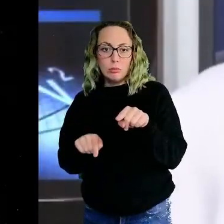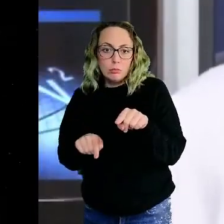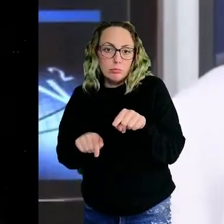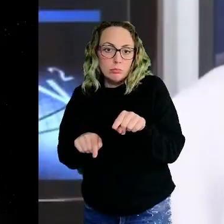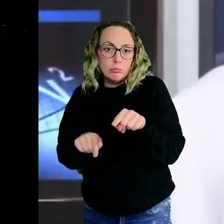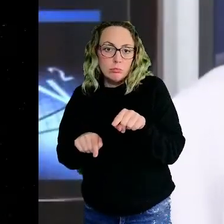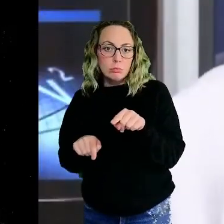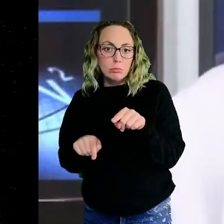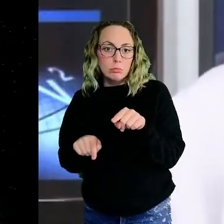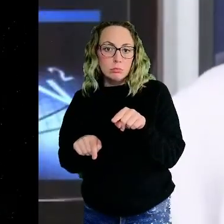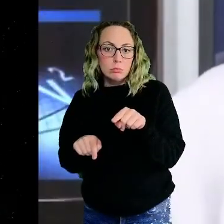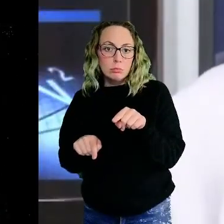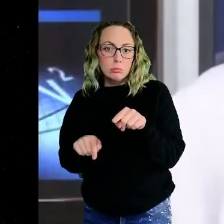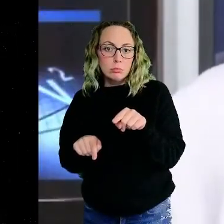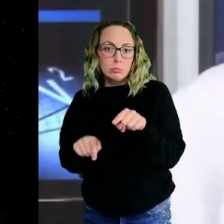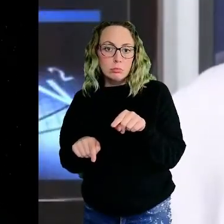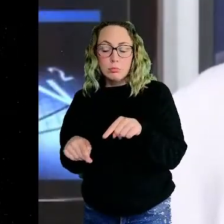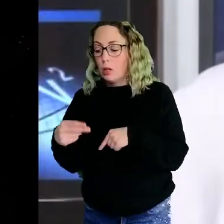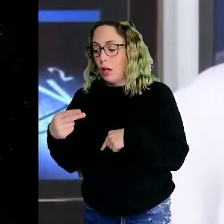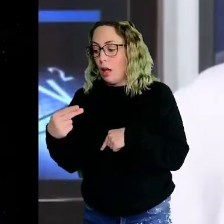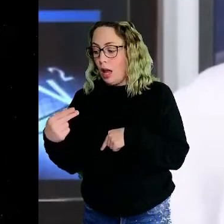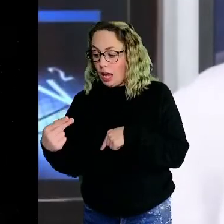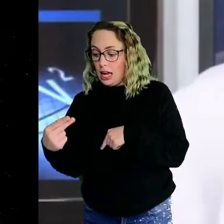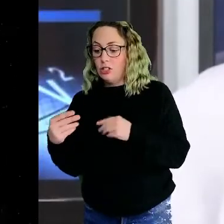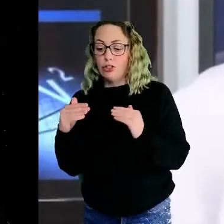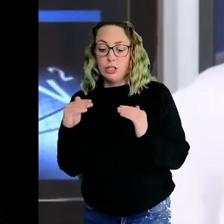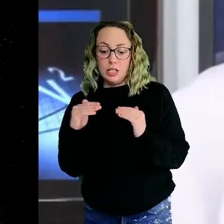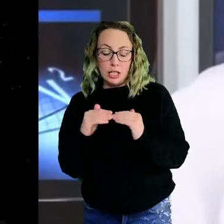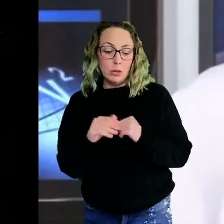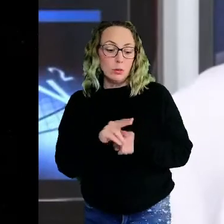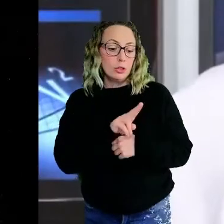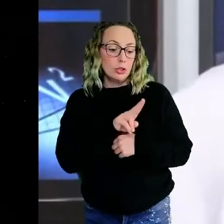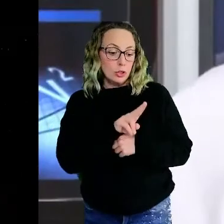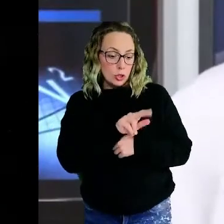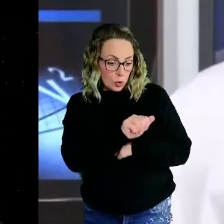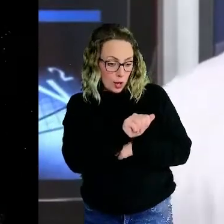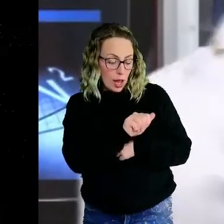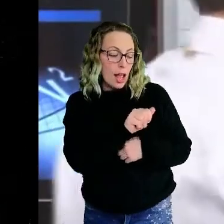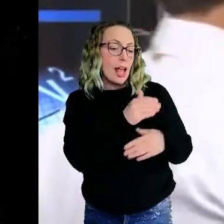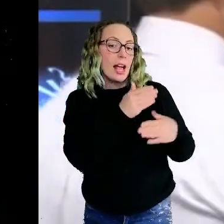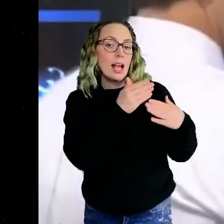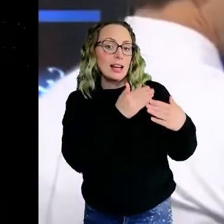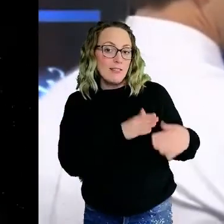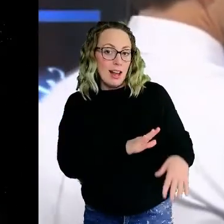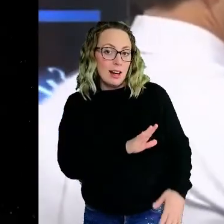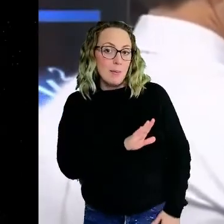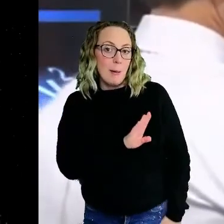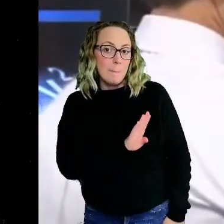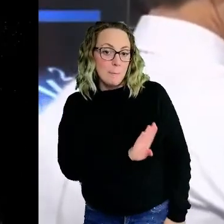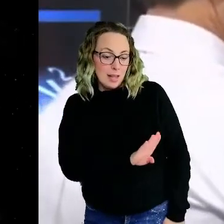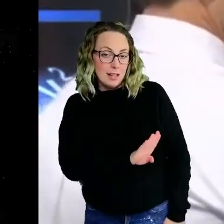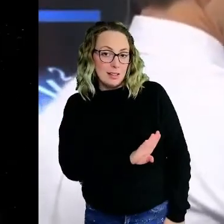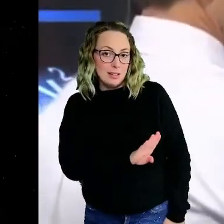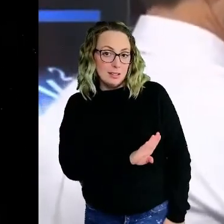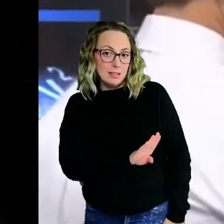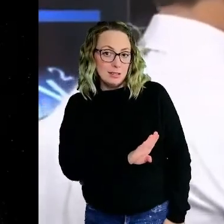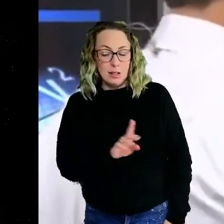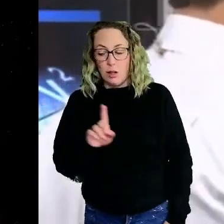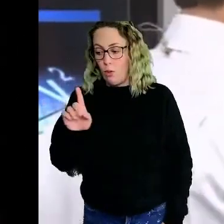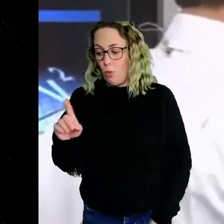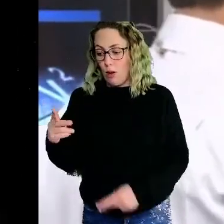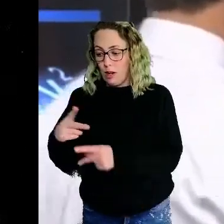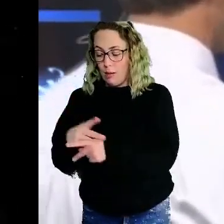You're left with 1h equals 2a divided by b, and 1 times anything